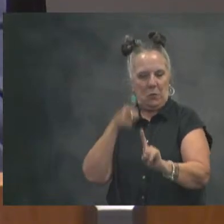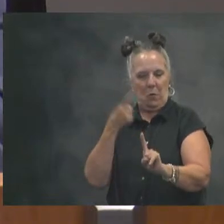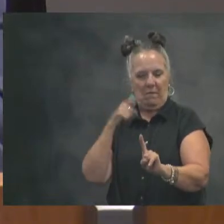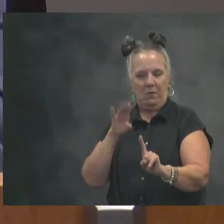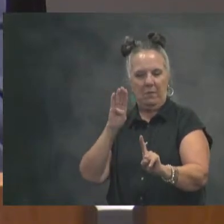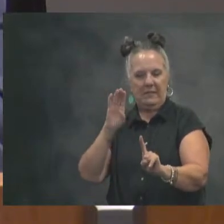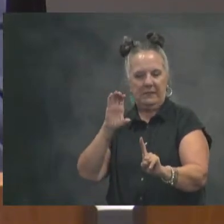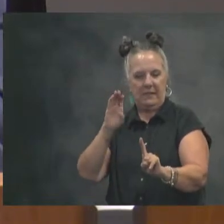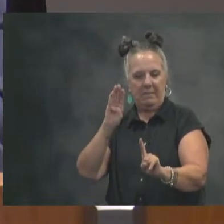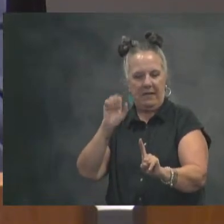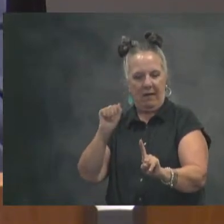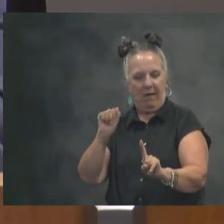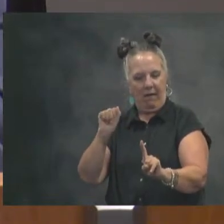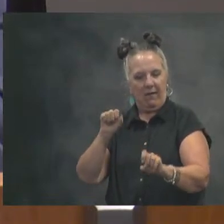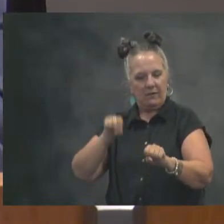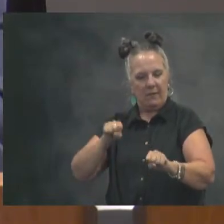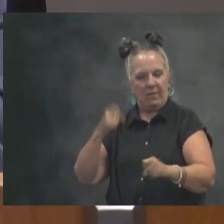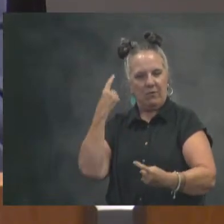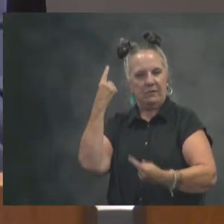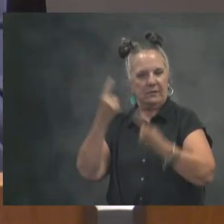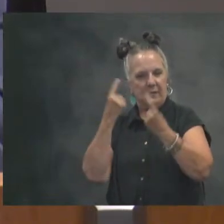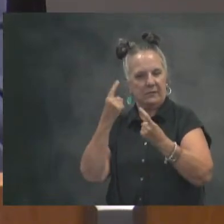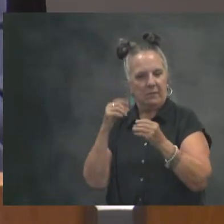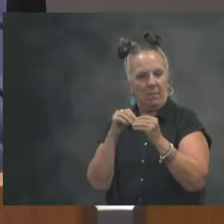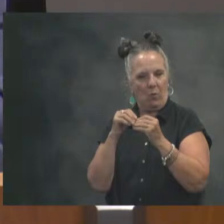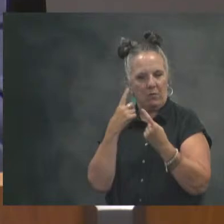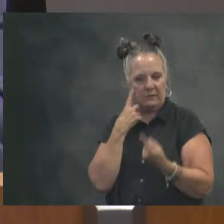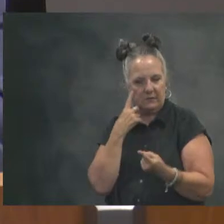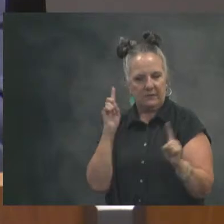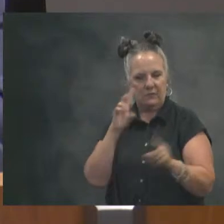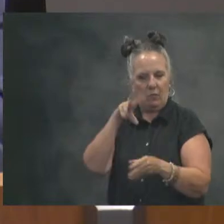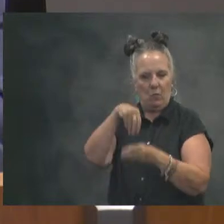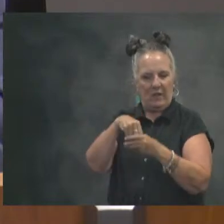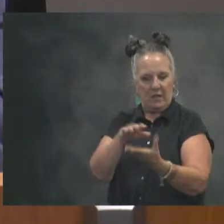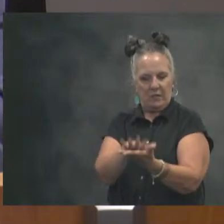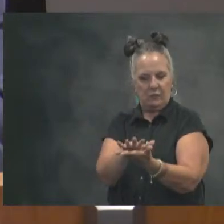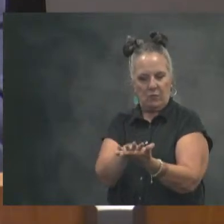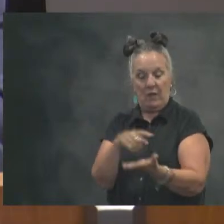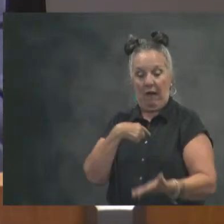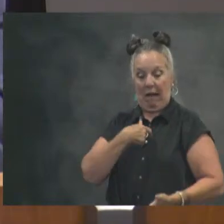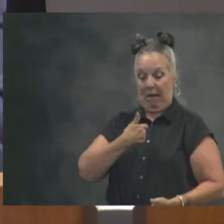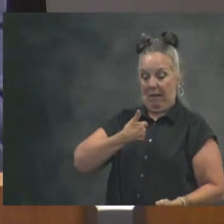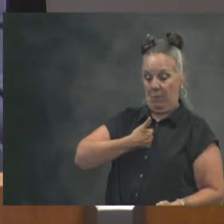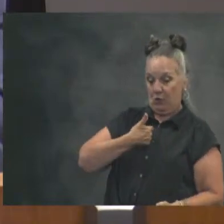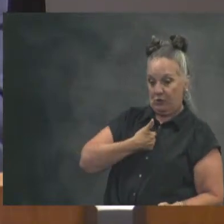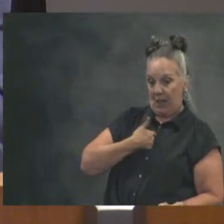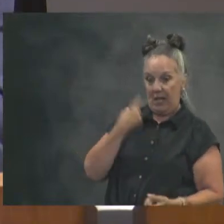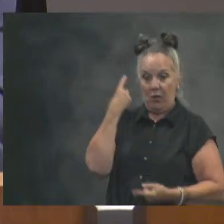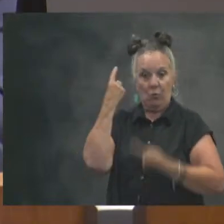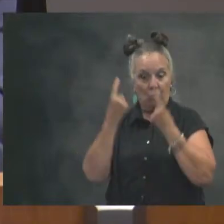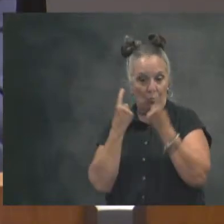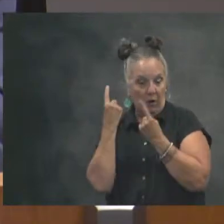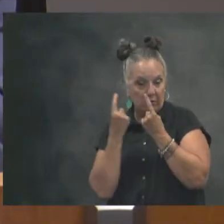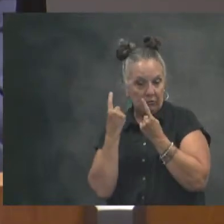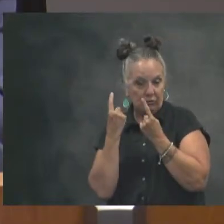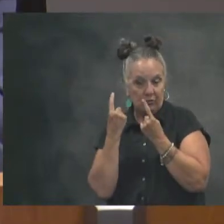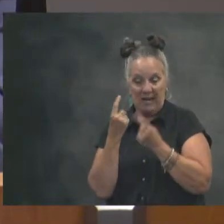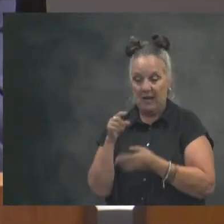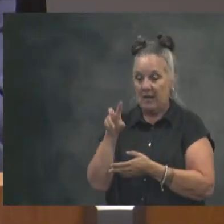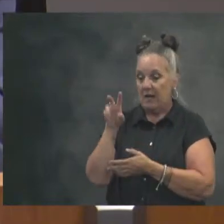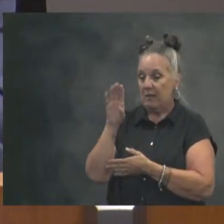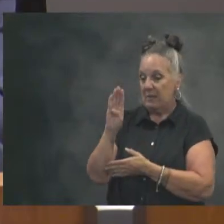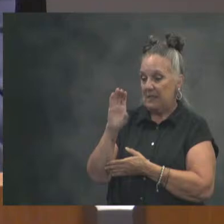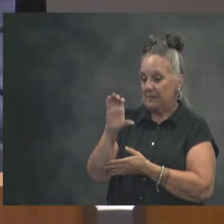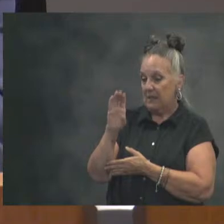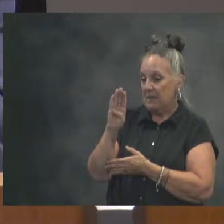to be able to consider them to be successful. And I personally wonder if these